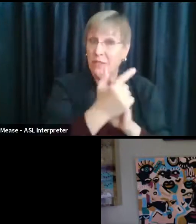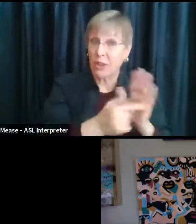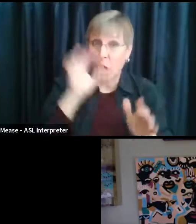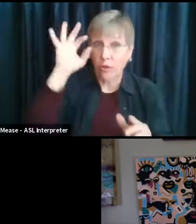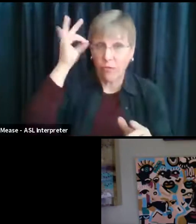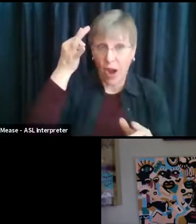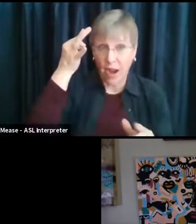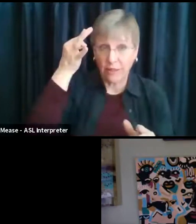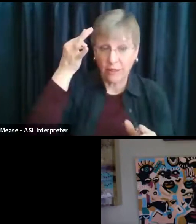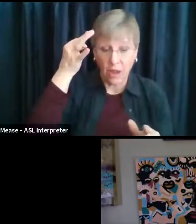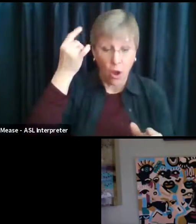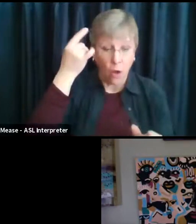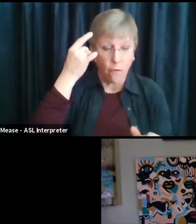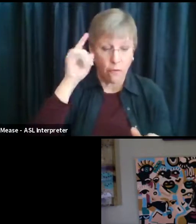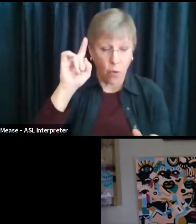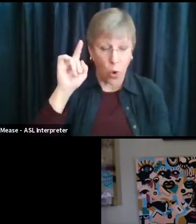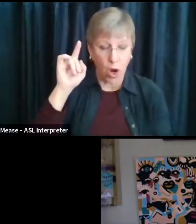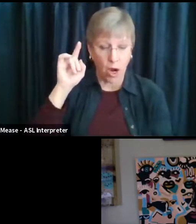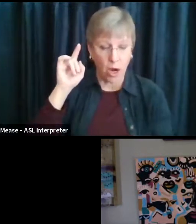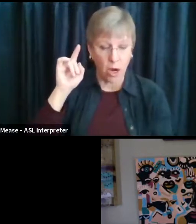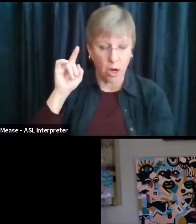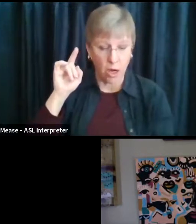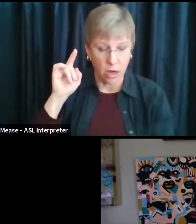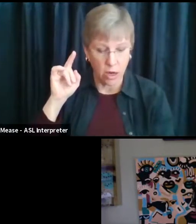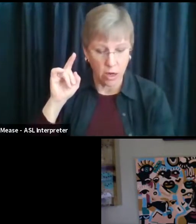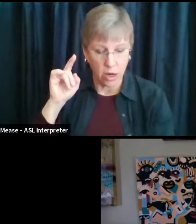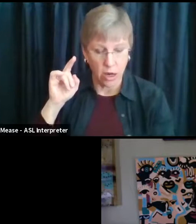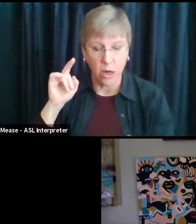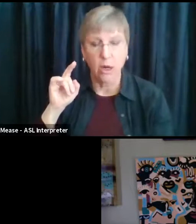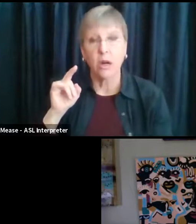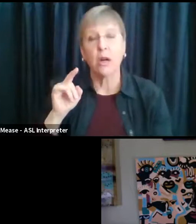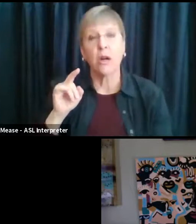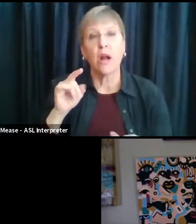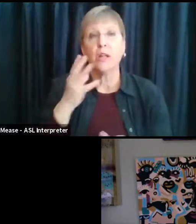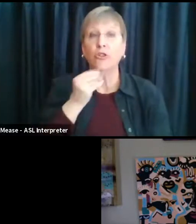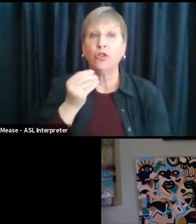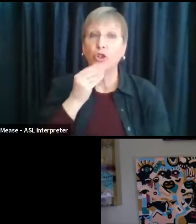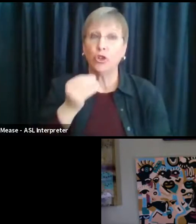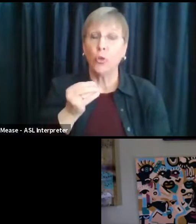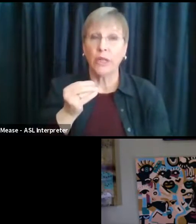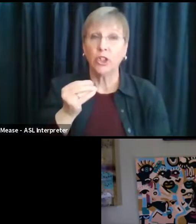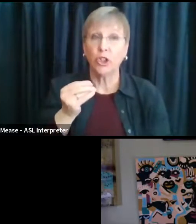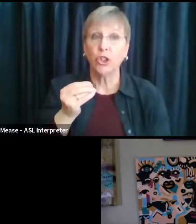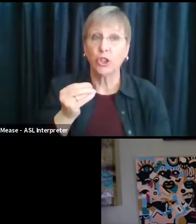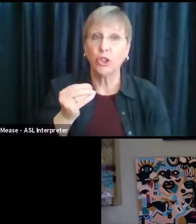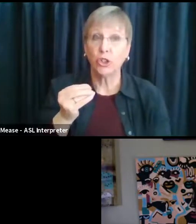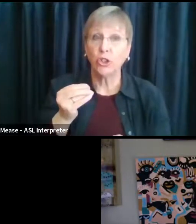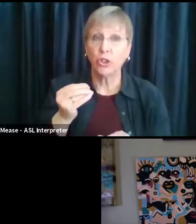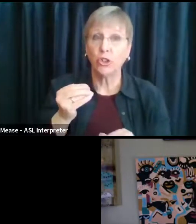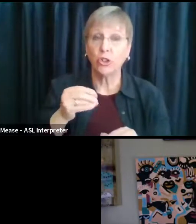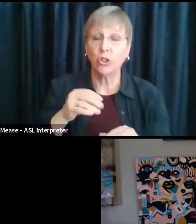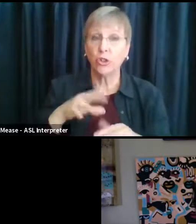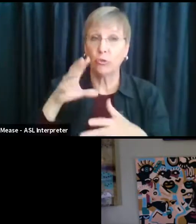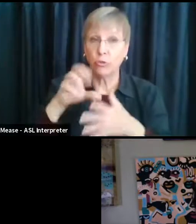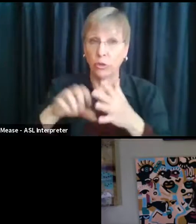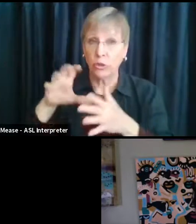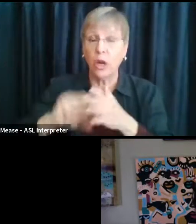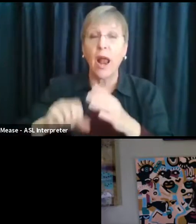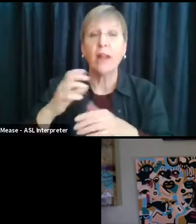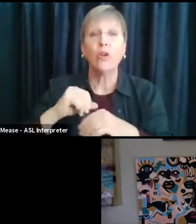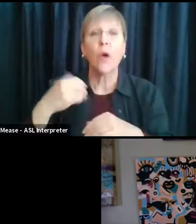France for the Jewish spoliation, and you have the new law